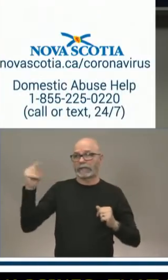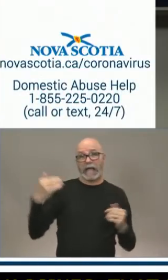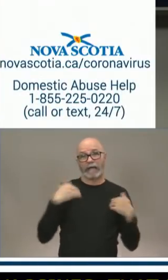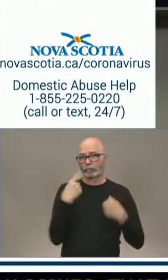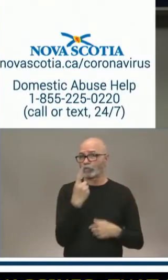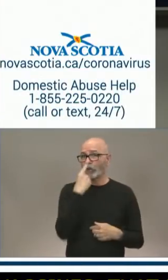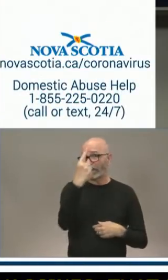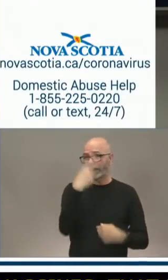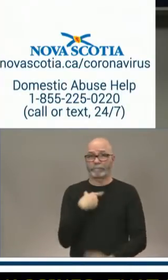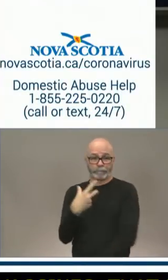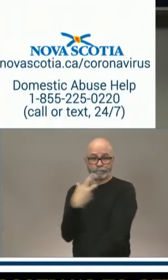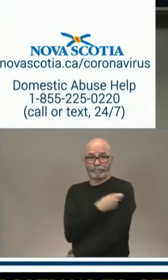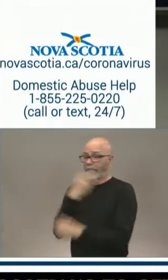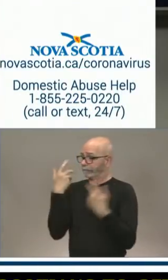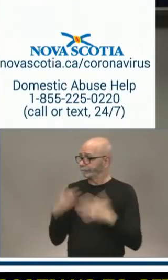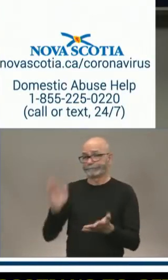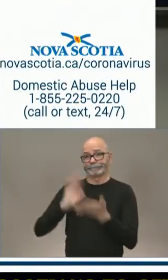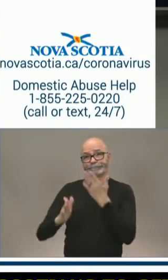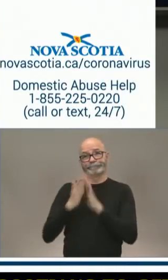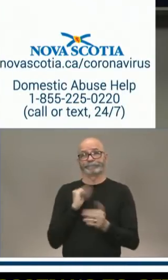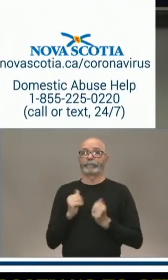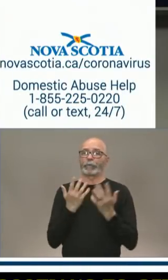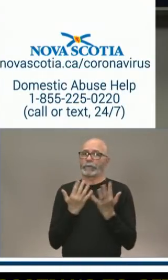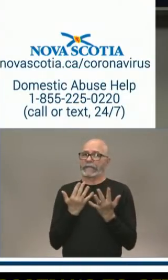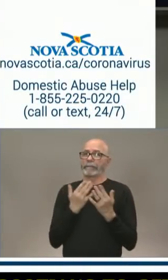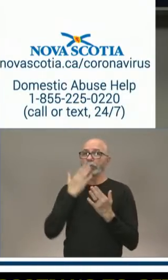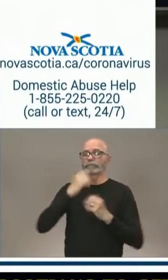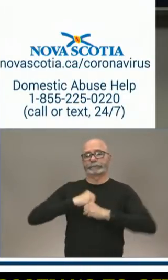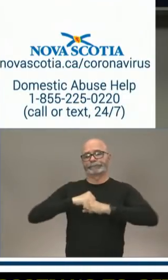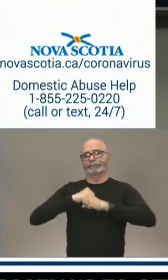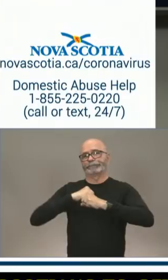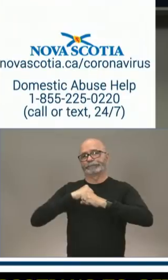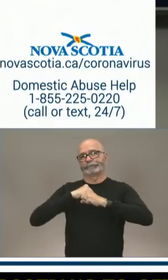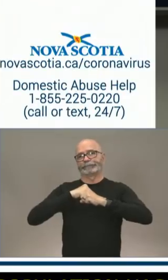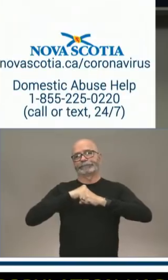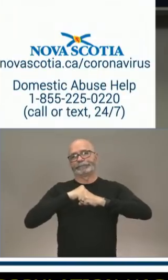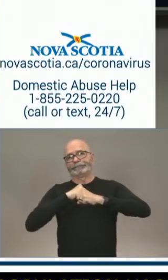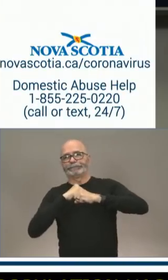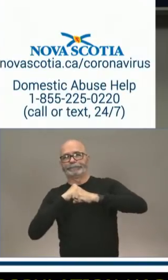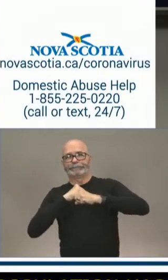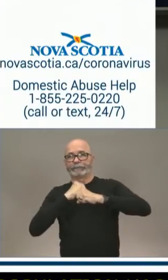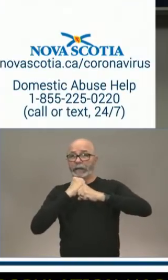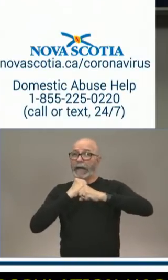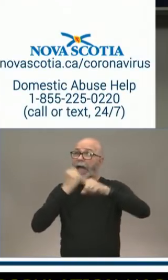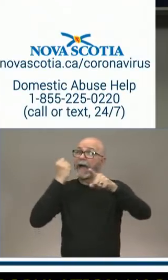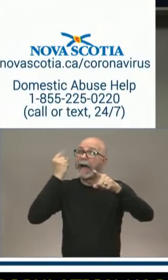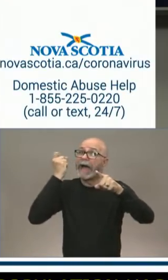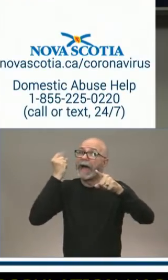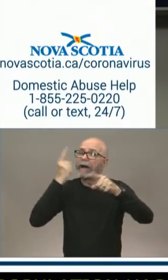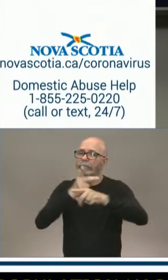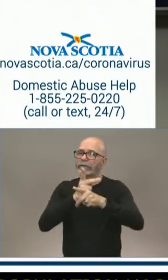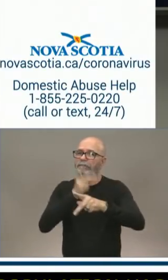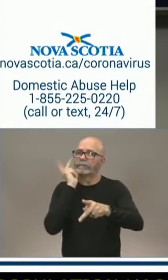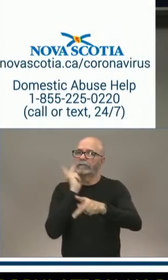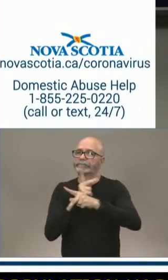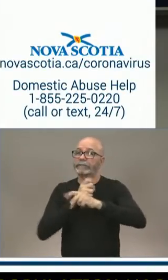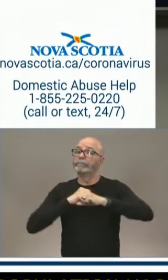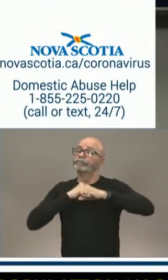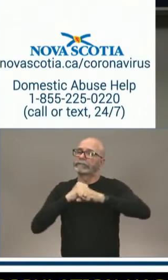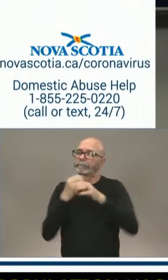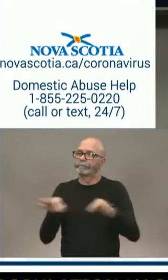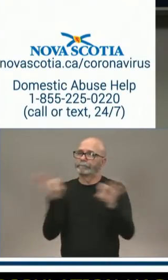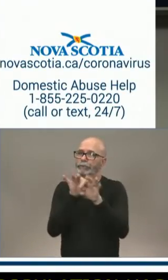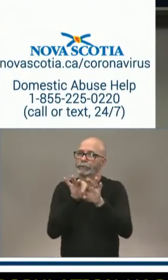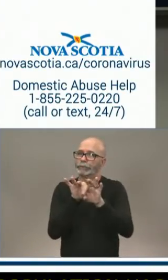good level of population immunity. But we have to remember that to sustain that immunity longer term, people will